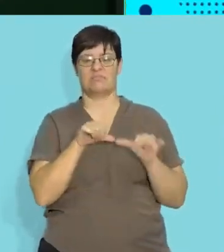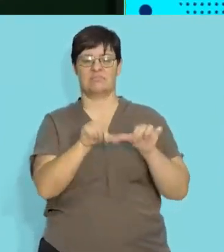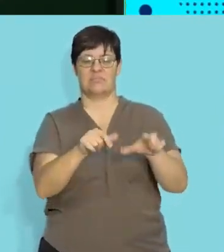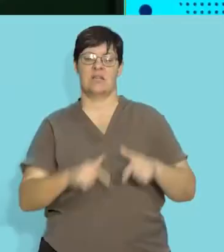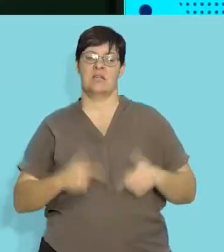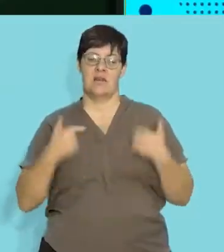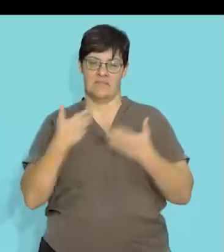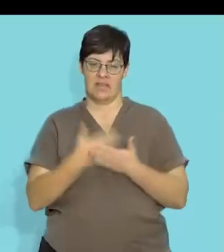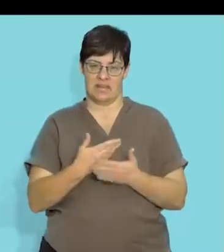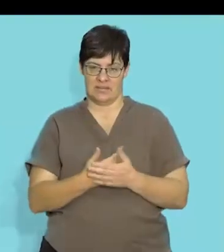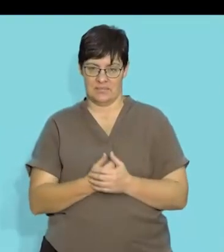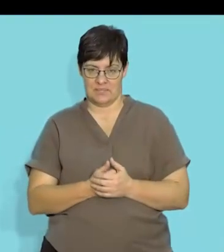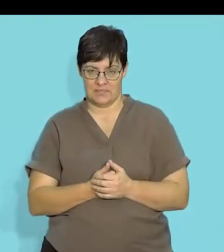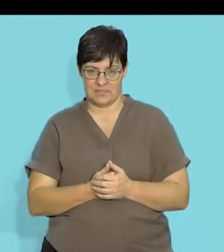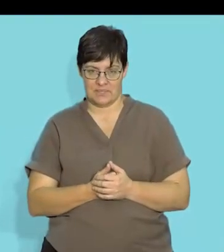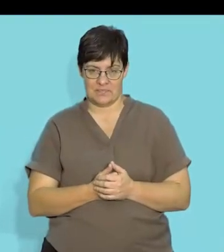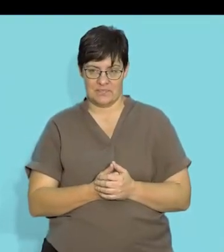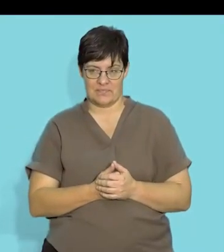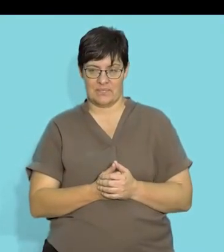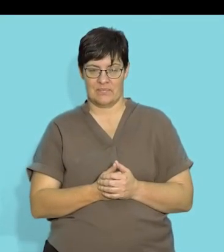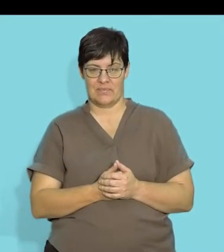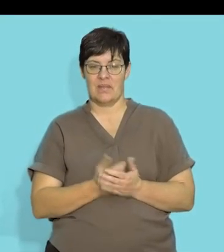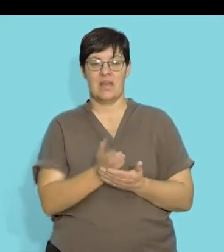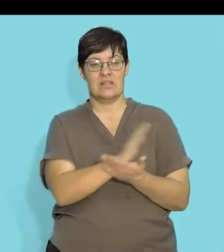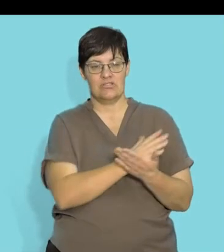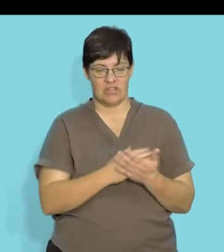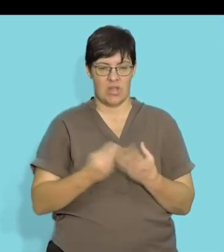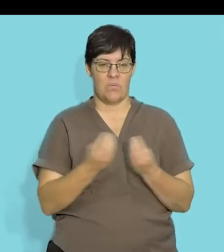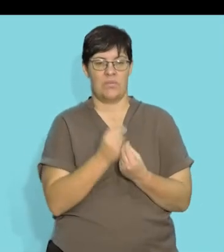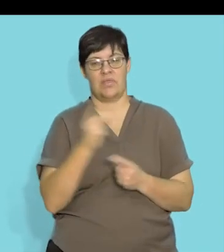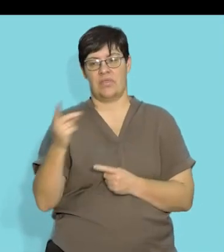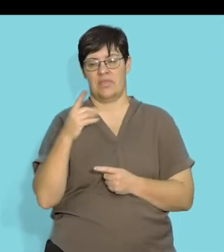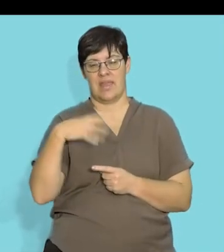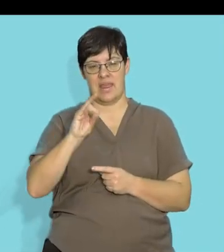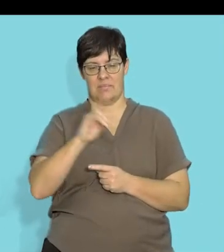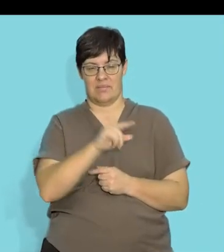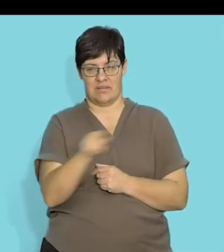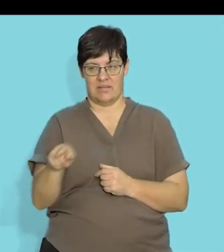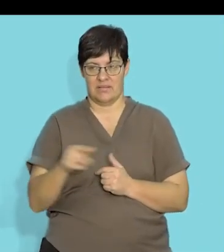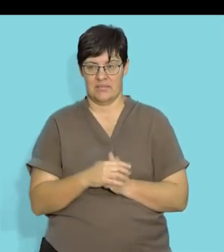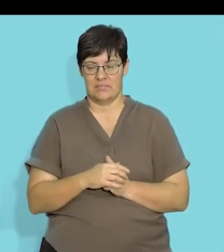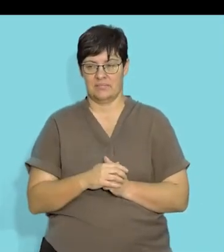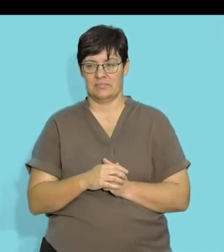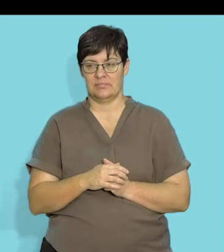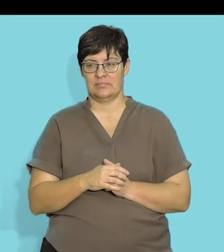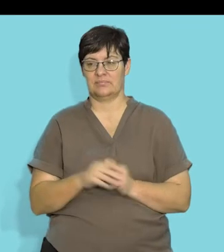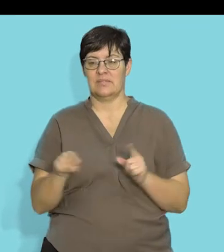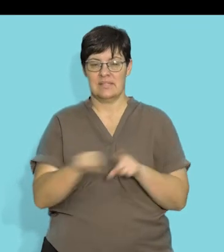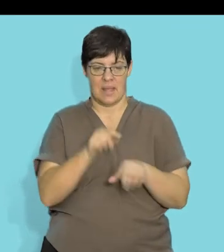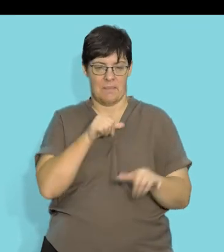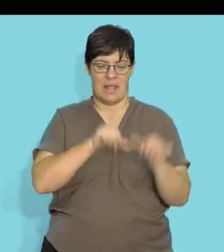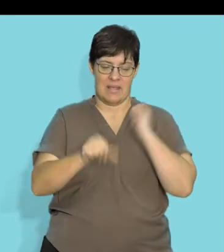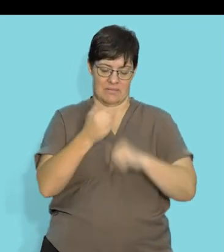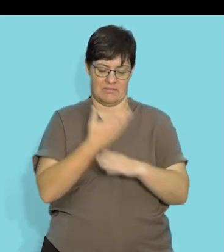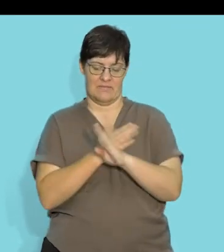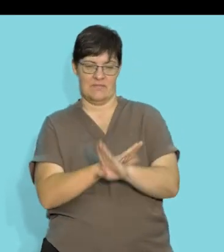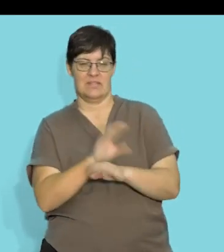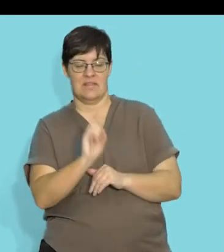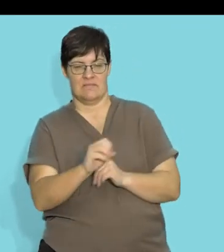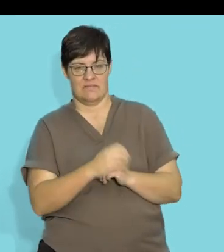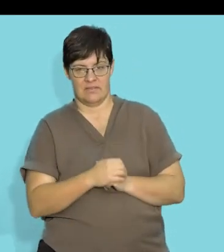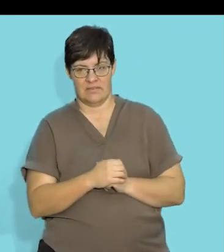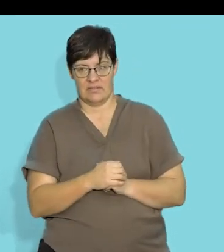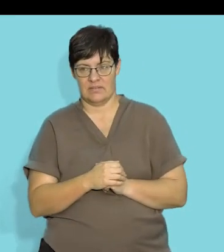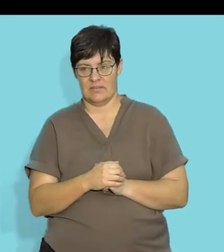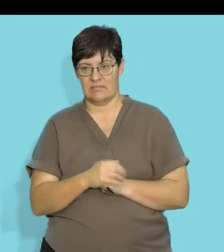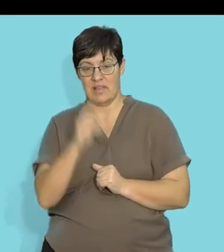survive these harsh environments which they share with their herbivores. There are also chemical defense mechanisms, and